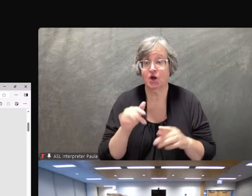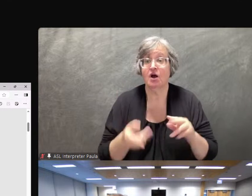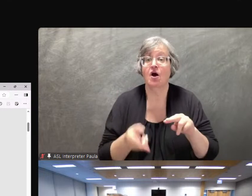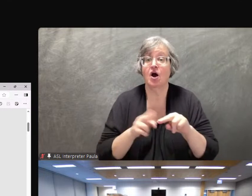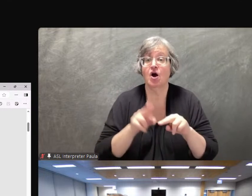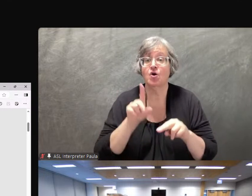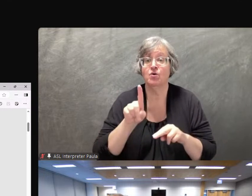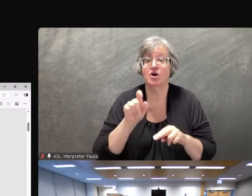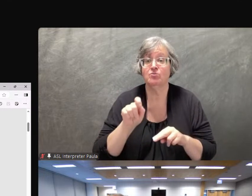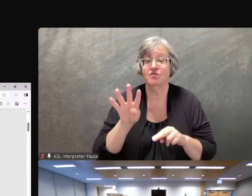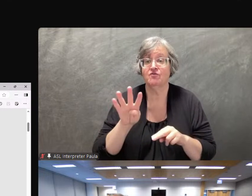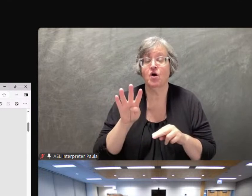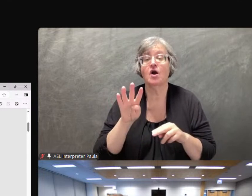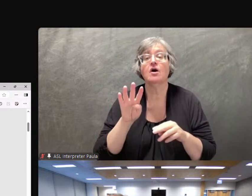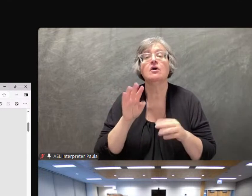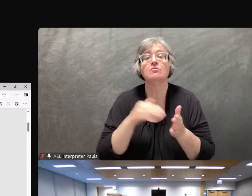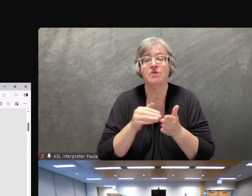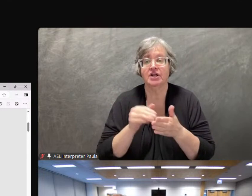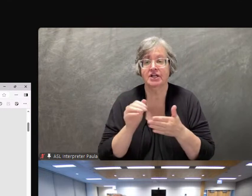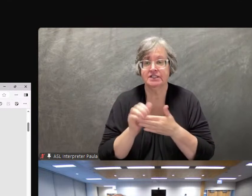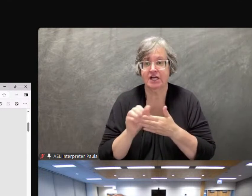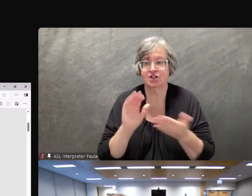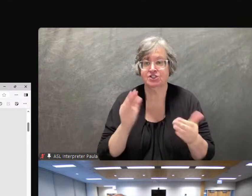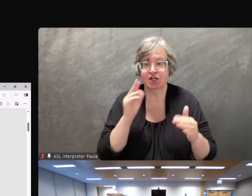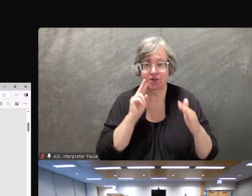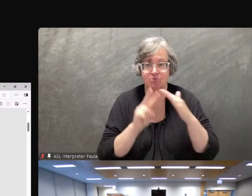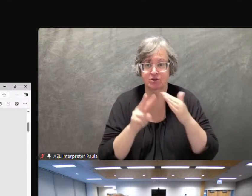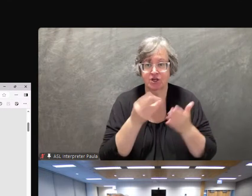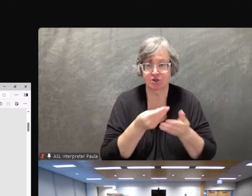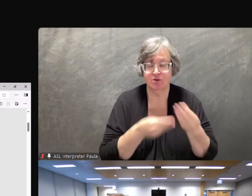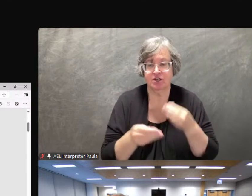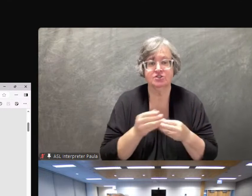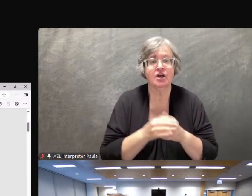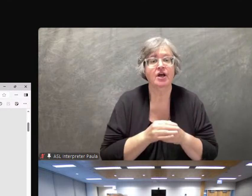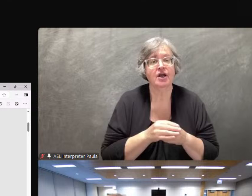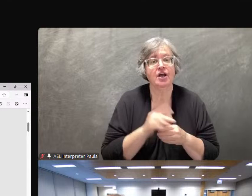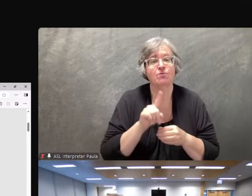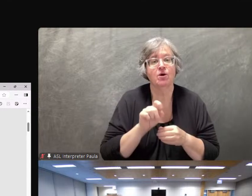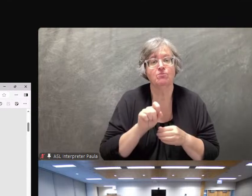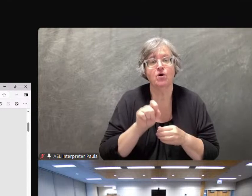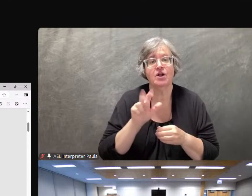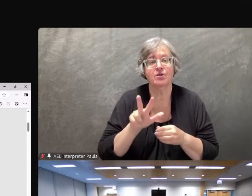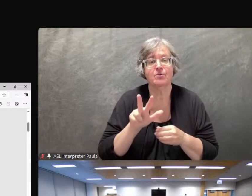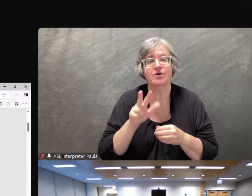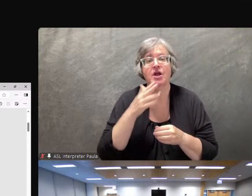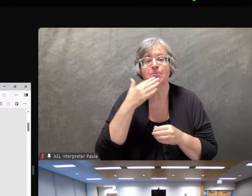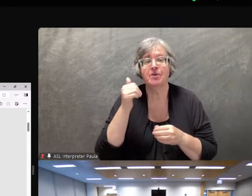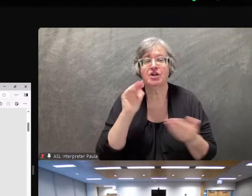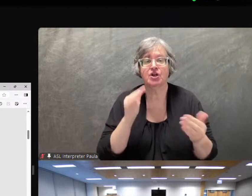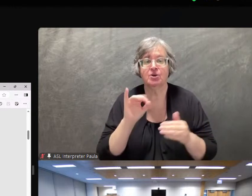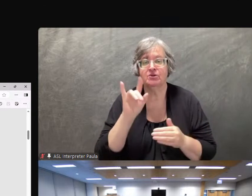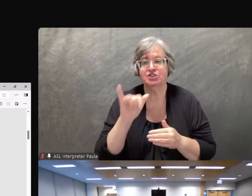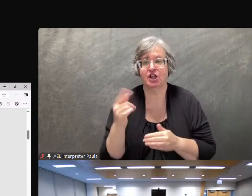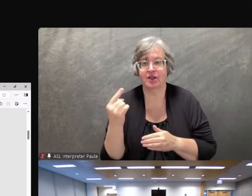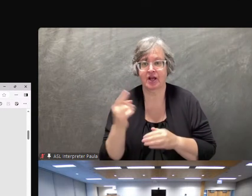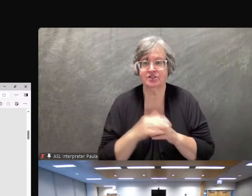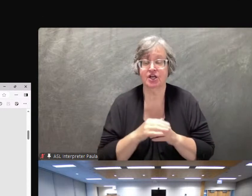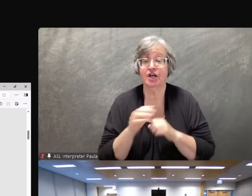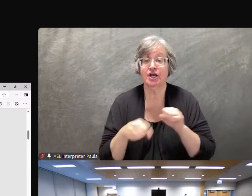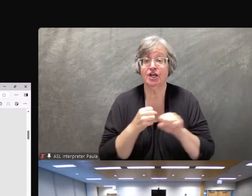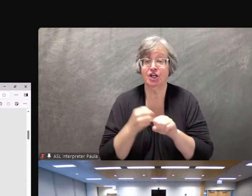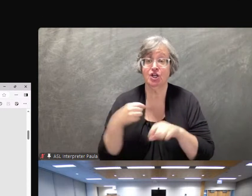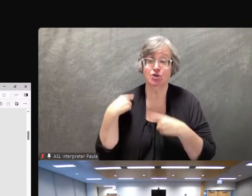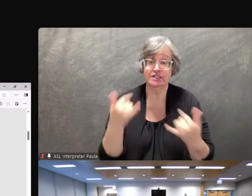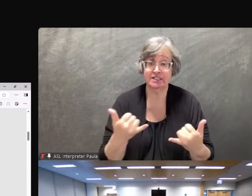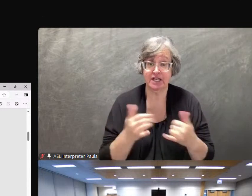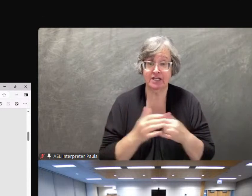1.4 million to budget, and then 4.3 million better than we were in July of last year. Moving on to the year-to-date